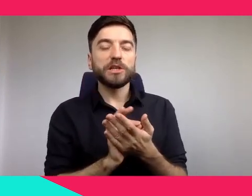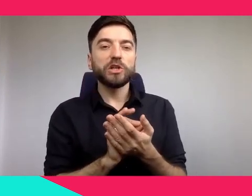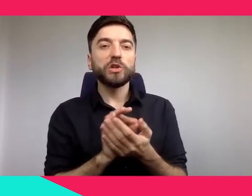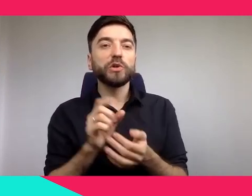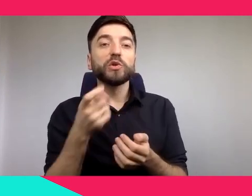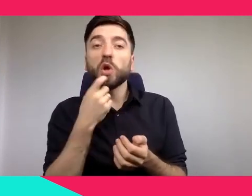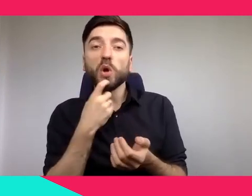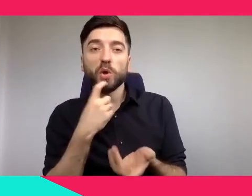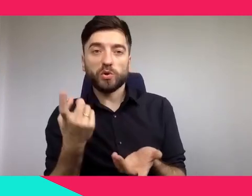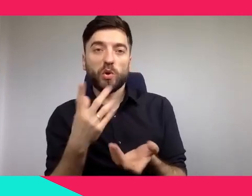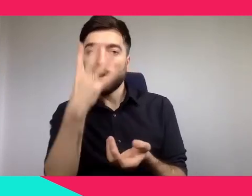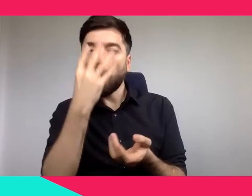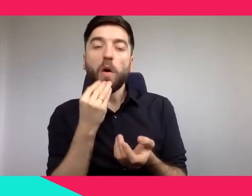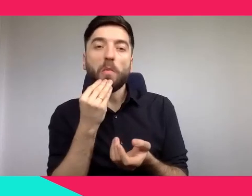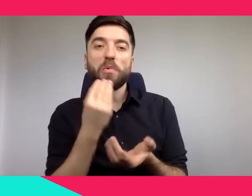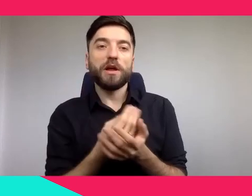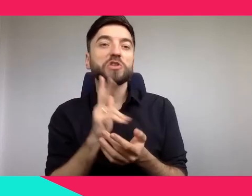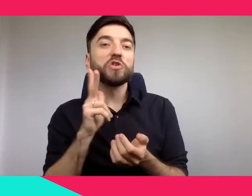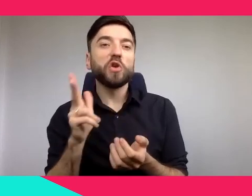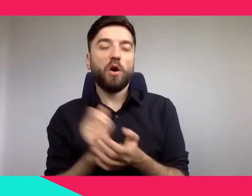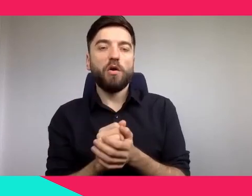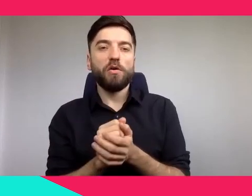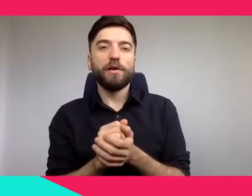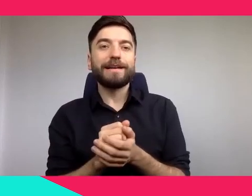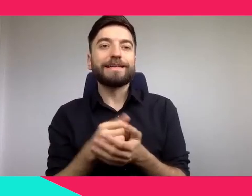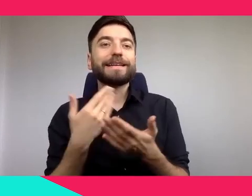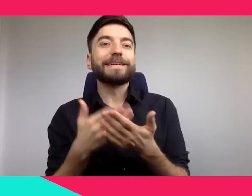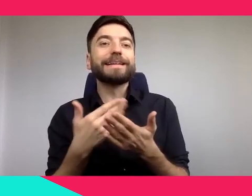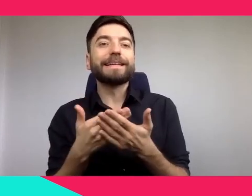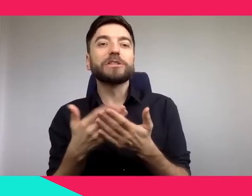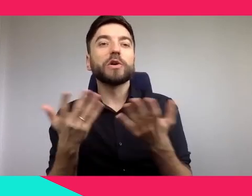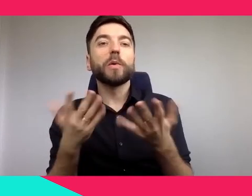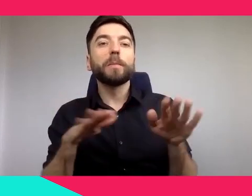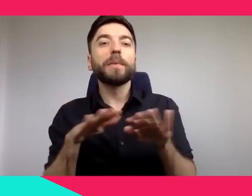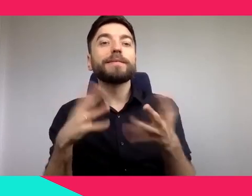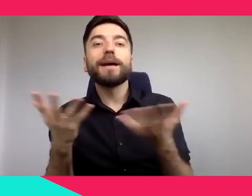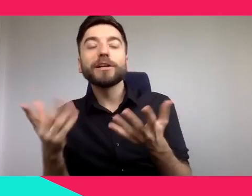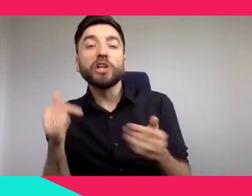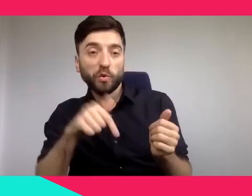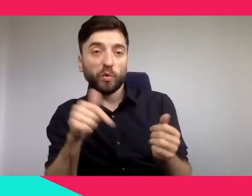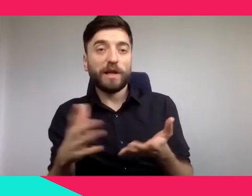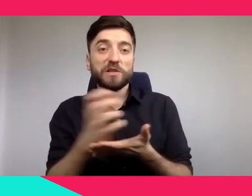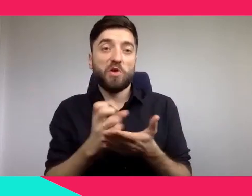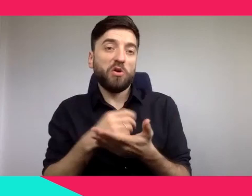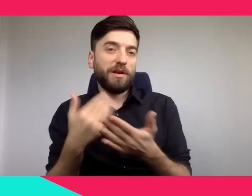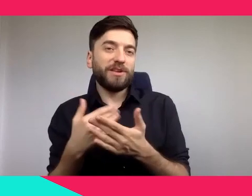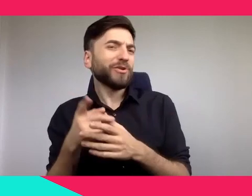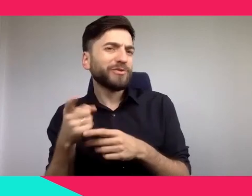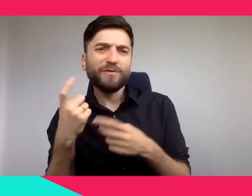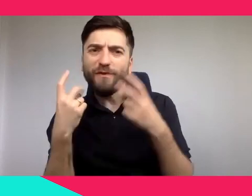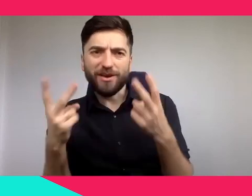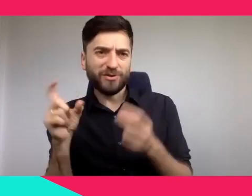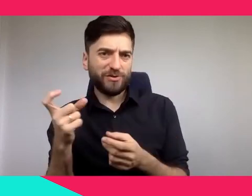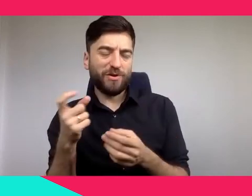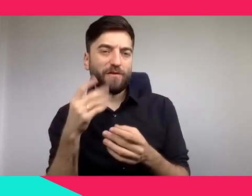what would be important about this picture. And I had to go back to the web archive to find a screenshot